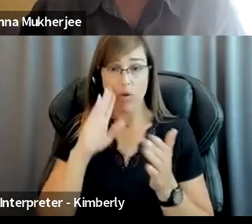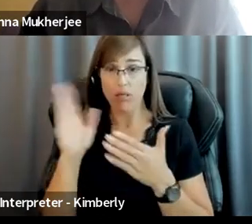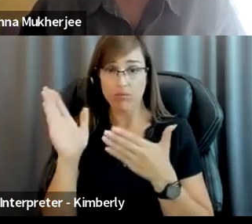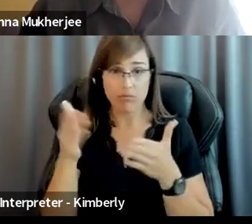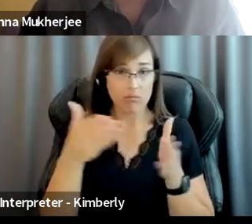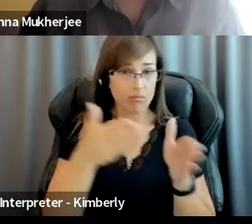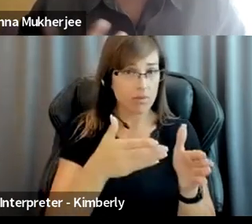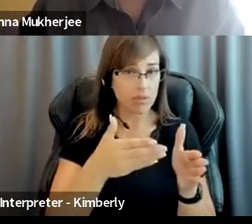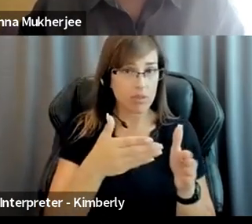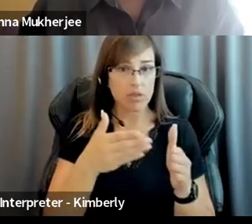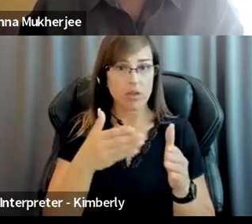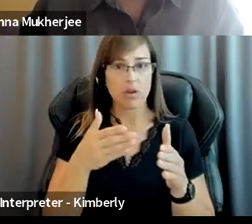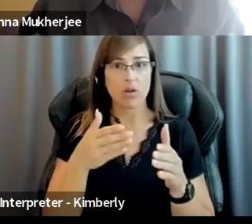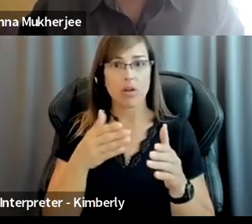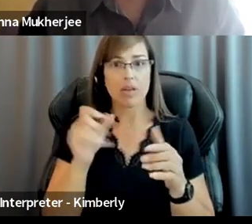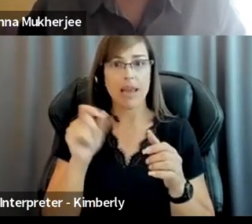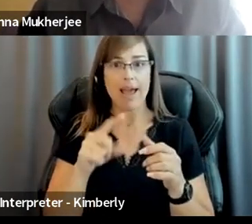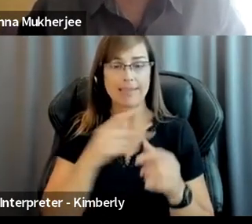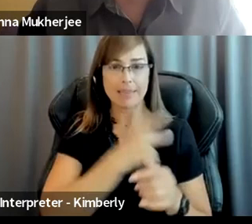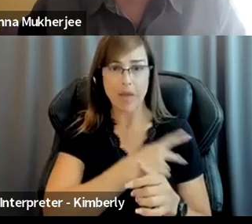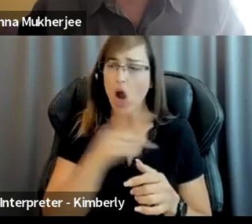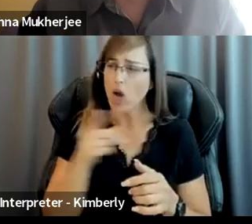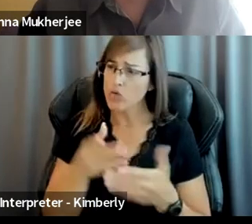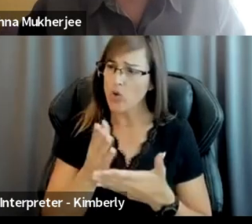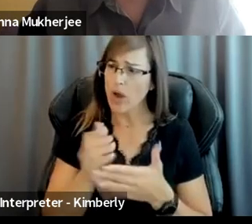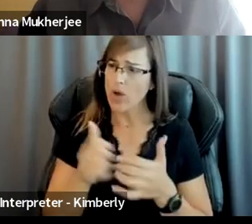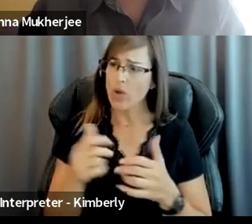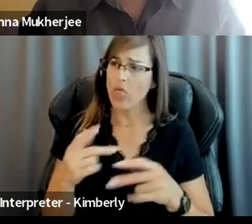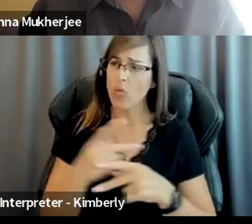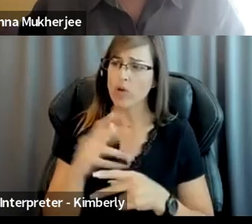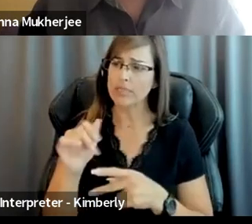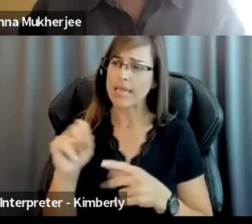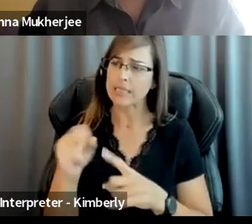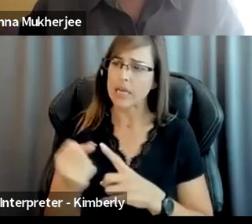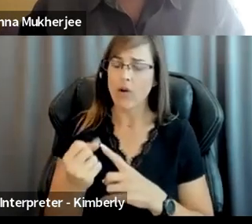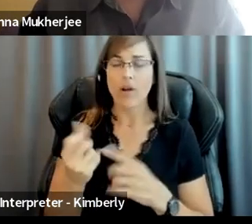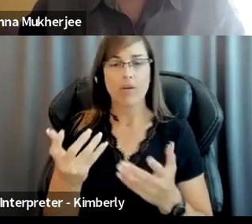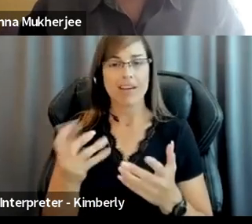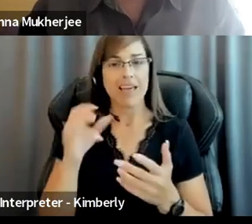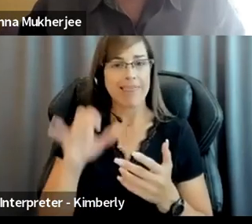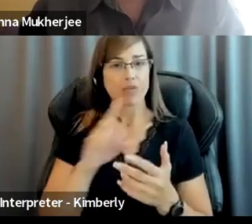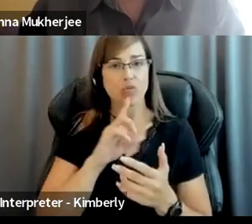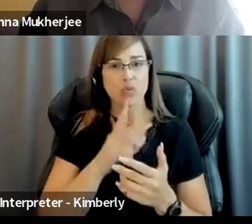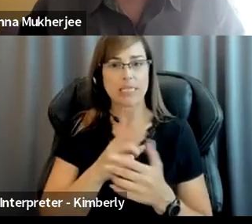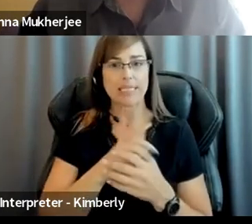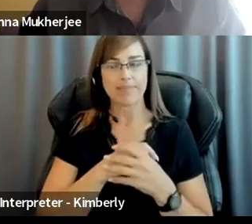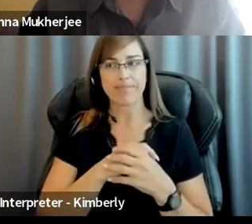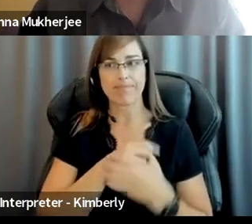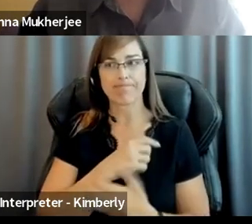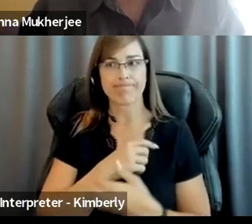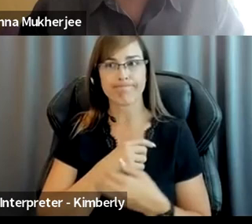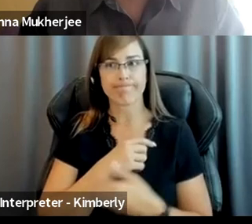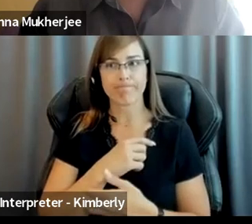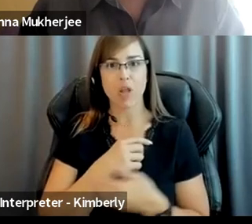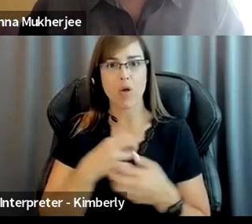towards in terms of asking patients, well, are you okay with the worst case scenario? And that is a really